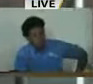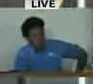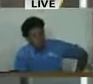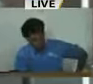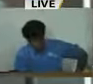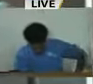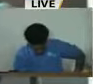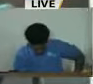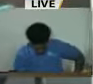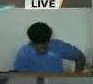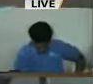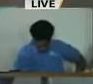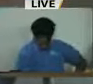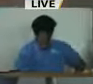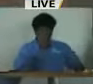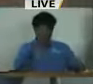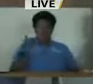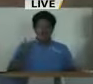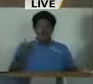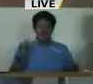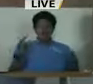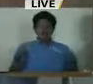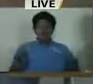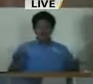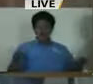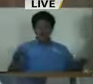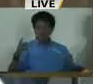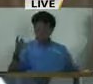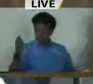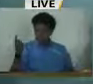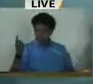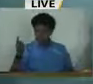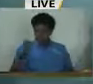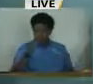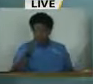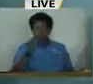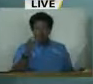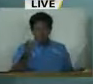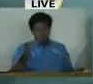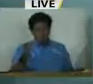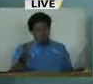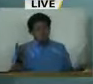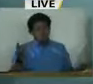been action. And as I say to you,